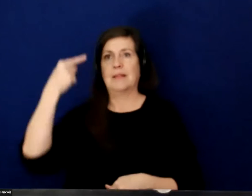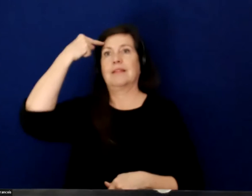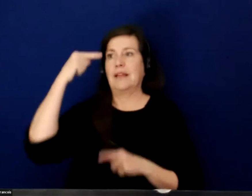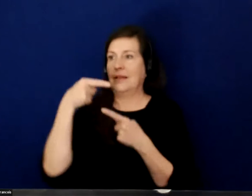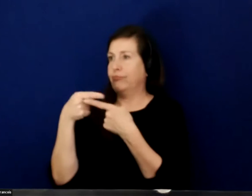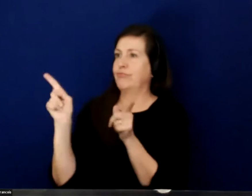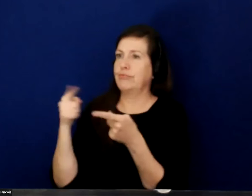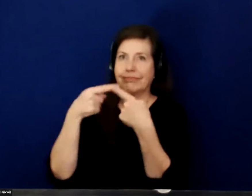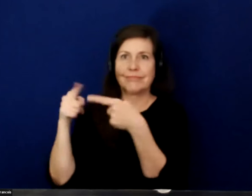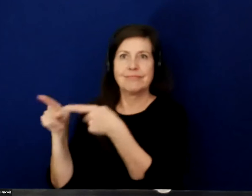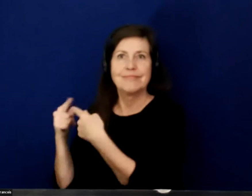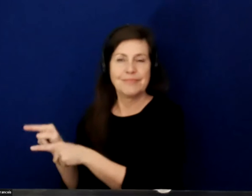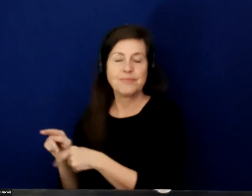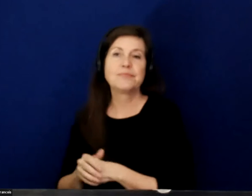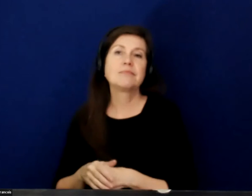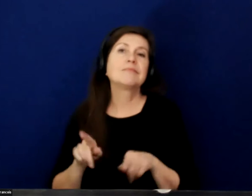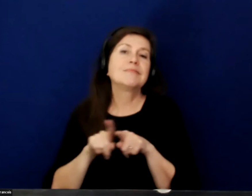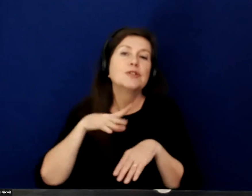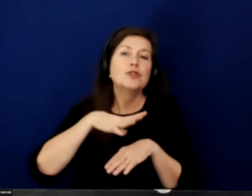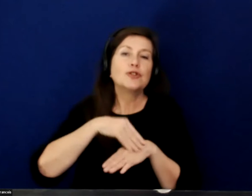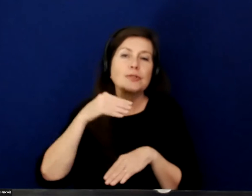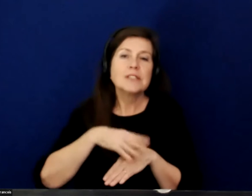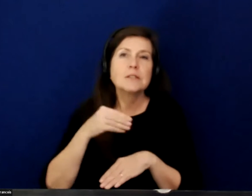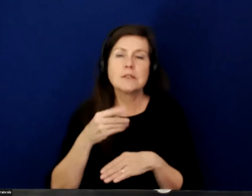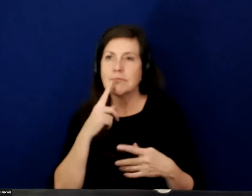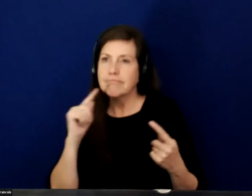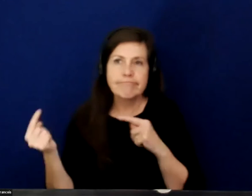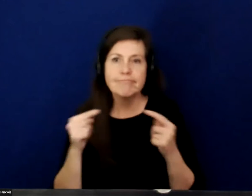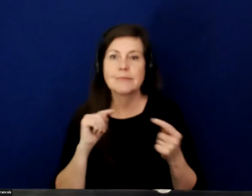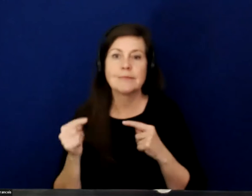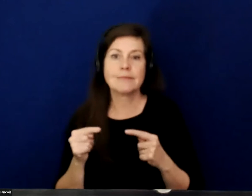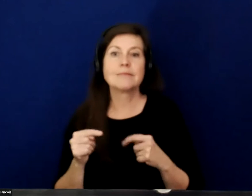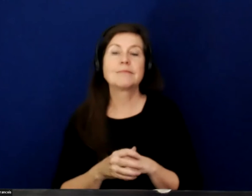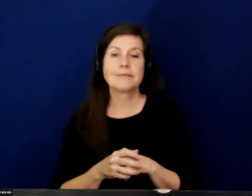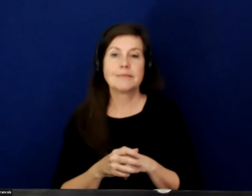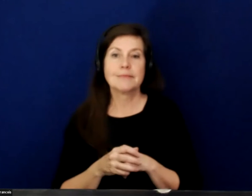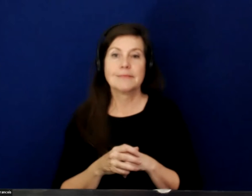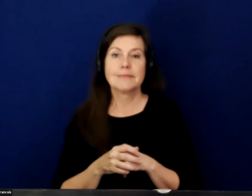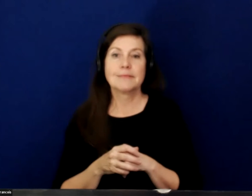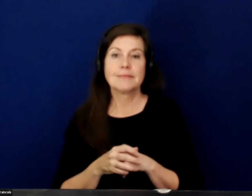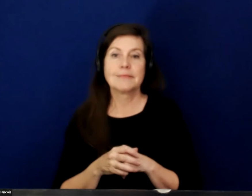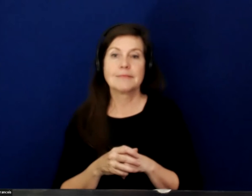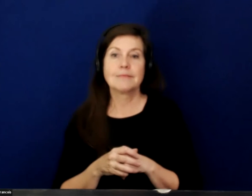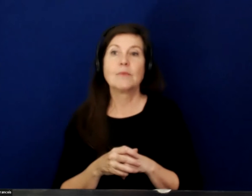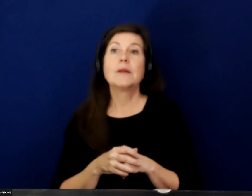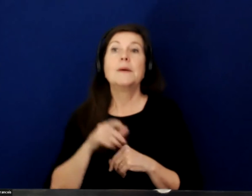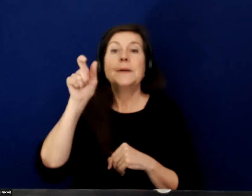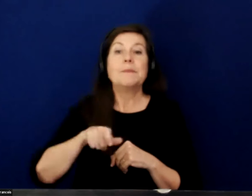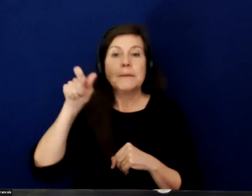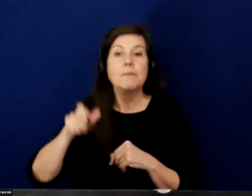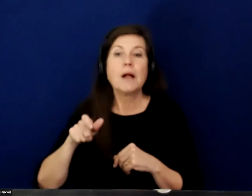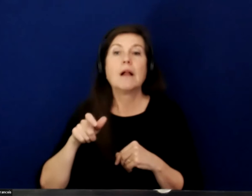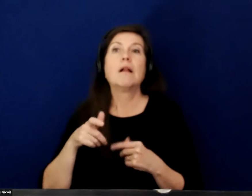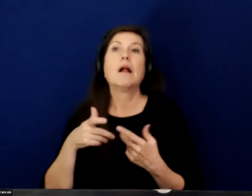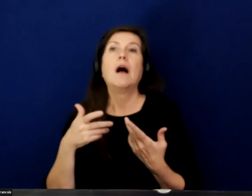We had an example in the Swedish outbreak room that we discussed that people with who have problems with hearing